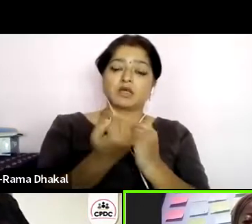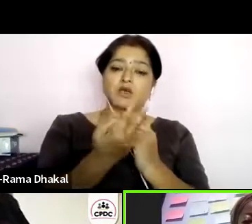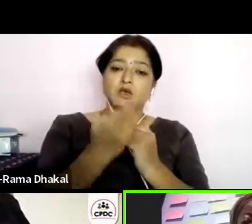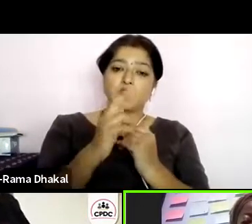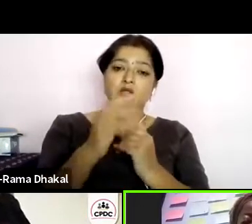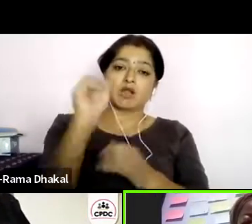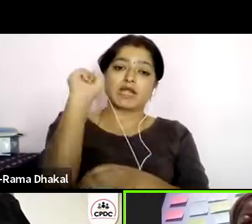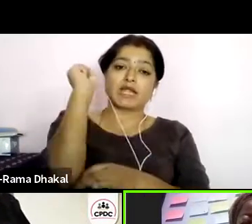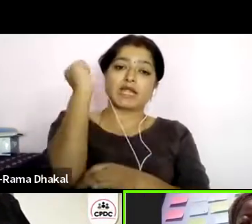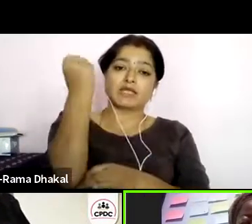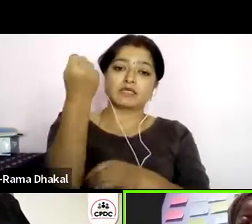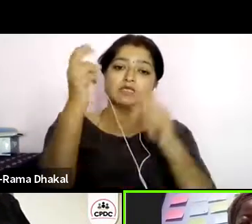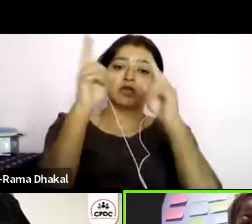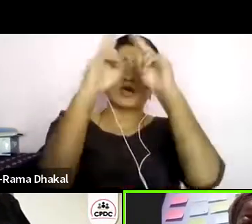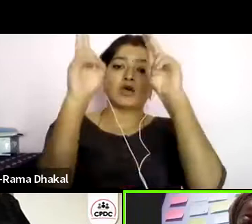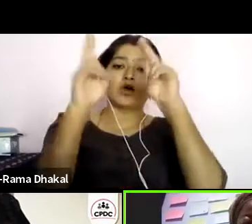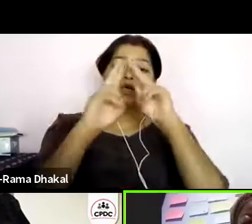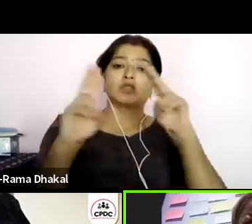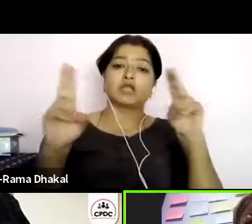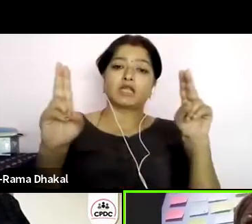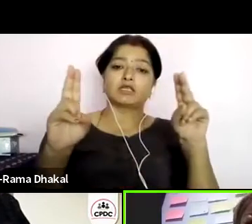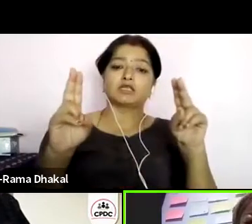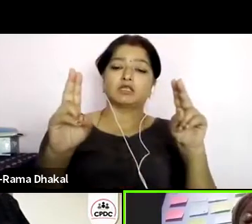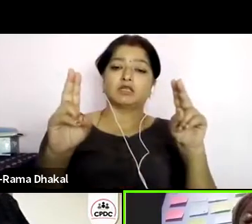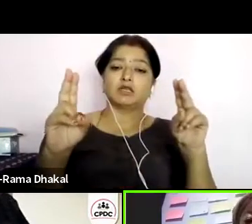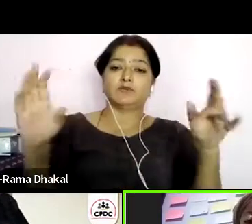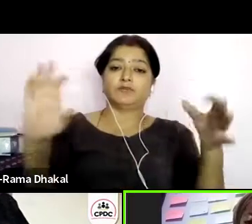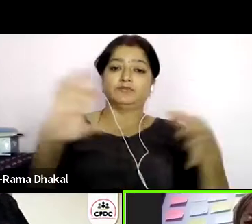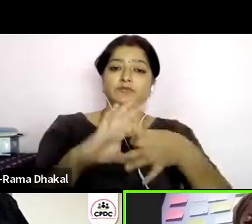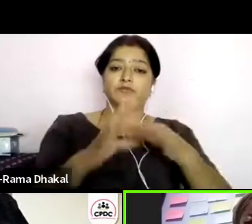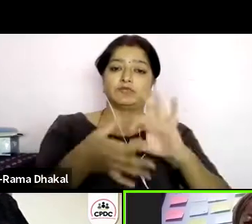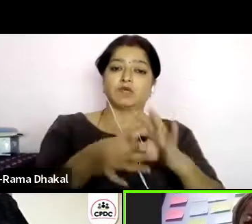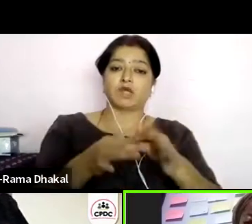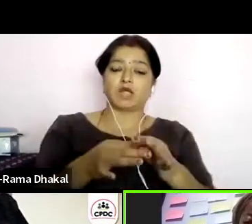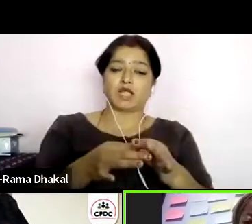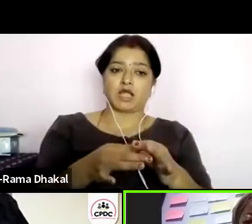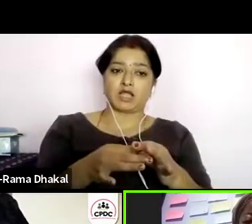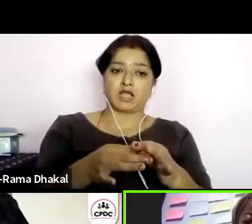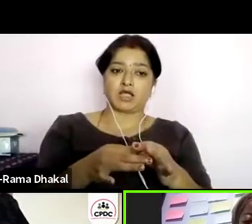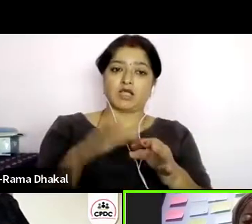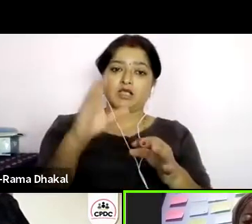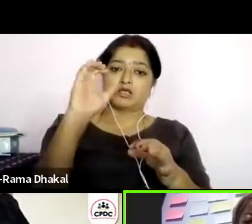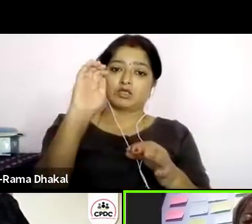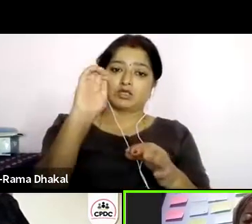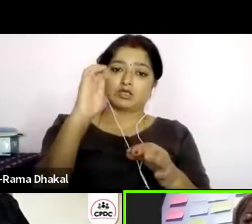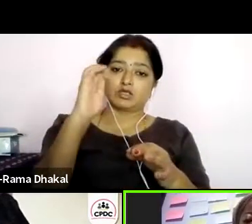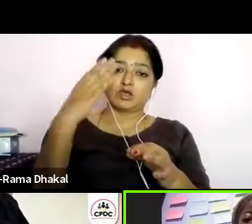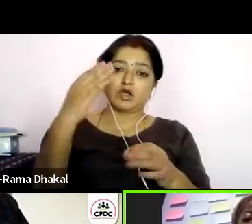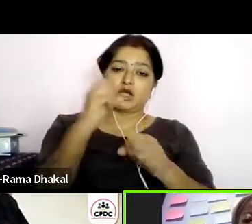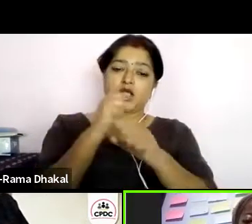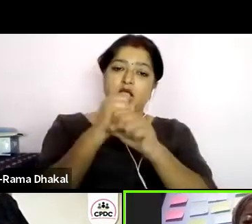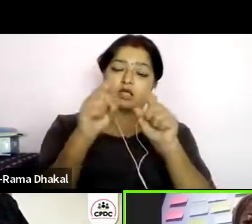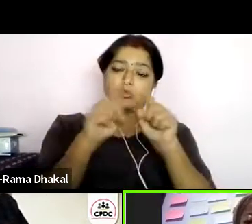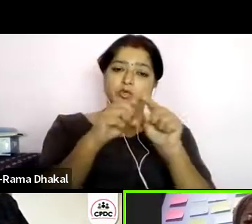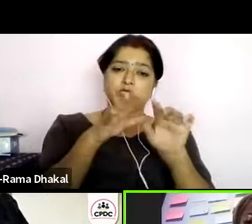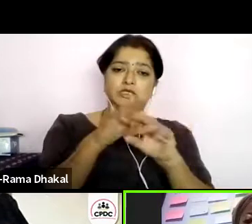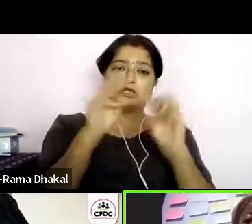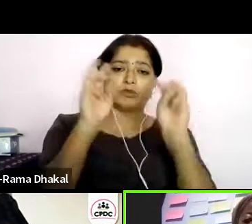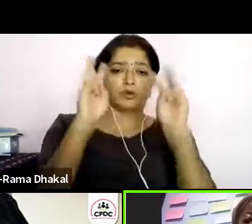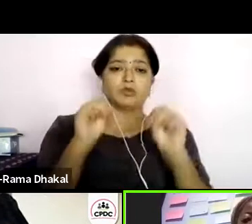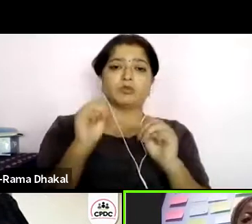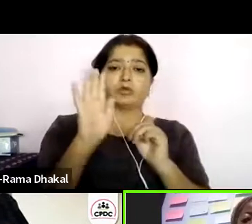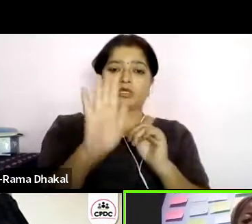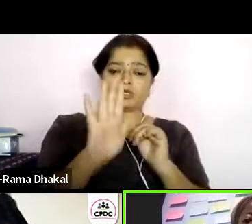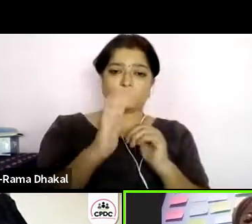on the national platforms recognize the value of local people when it